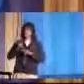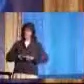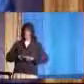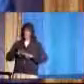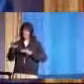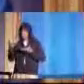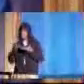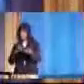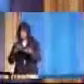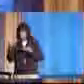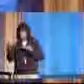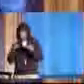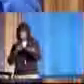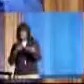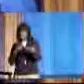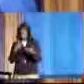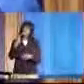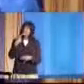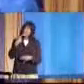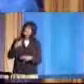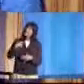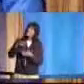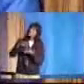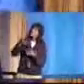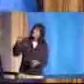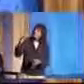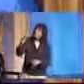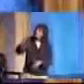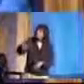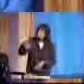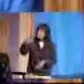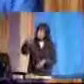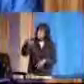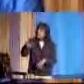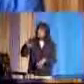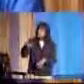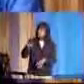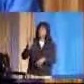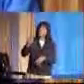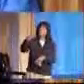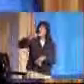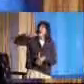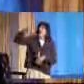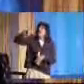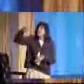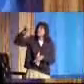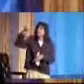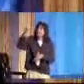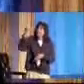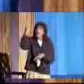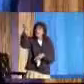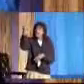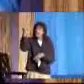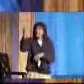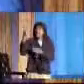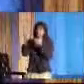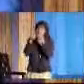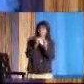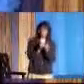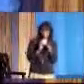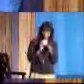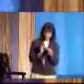opinion. You might even say, tell me, Spirit within, what is the highest idea you have about relationship? And then you